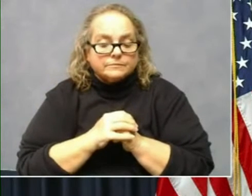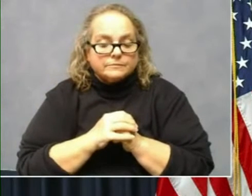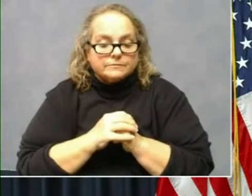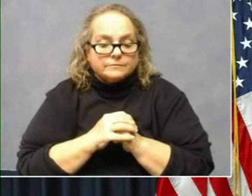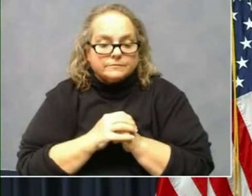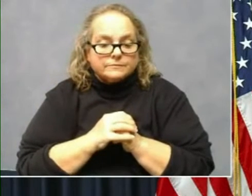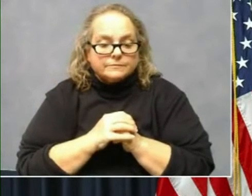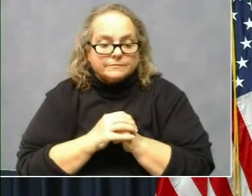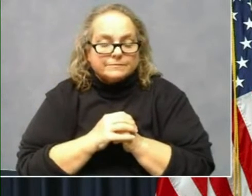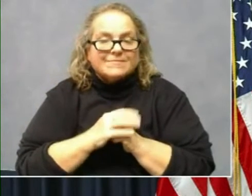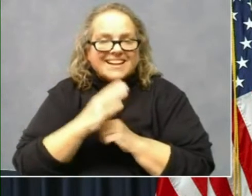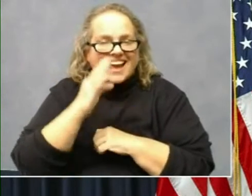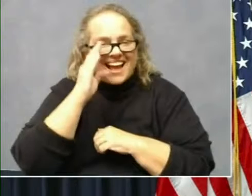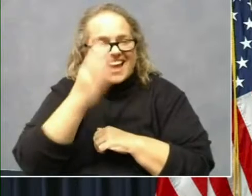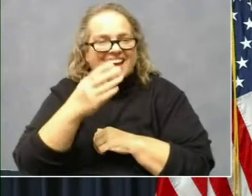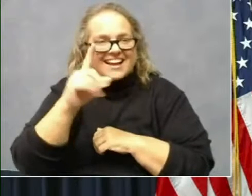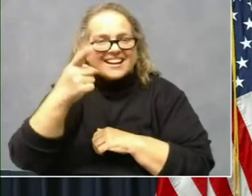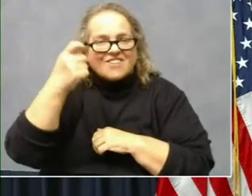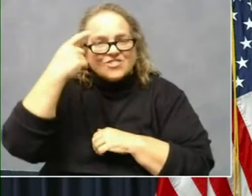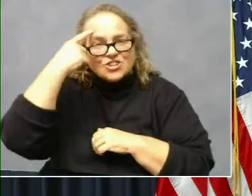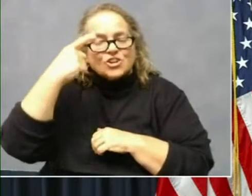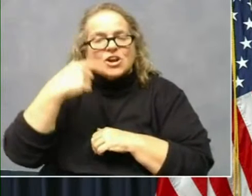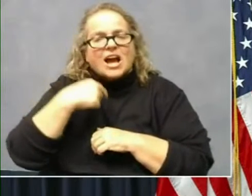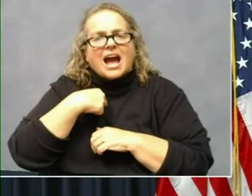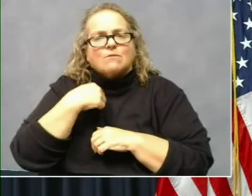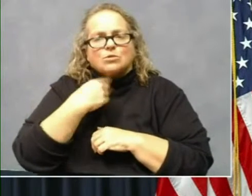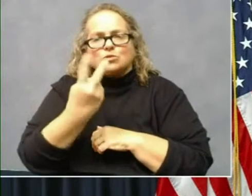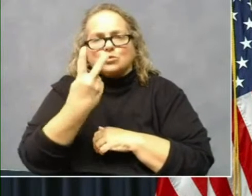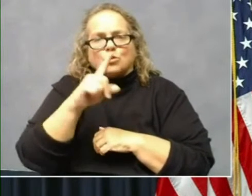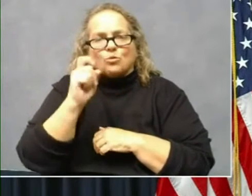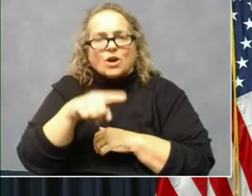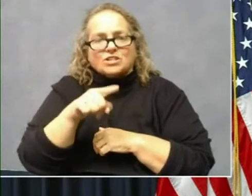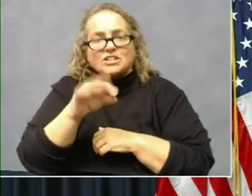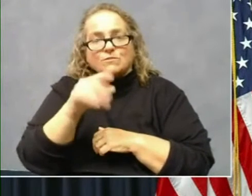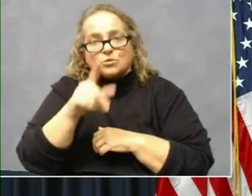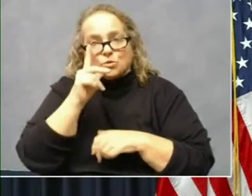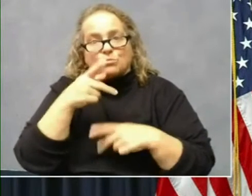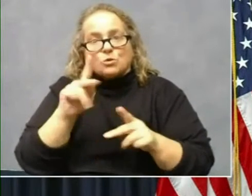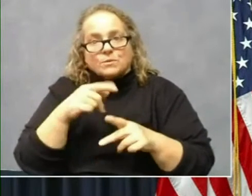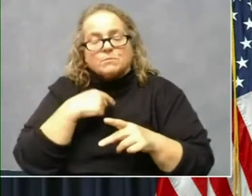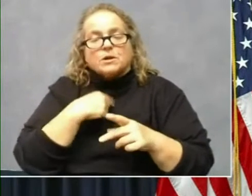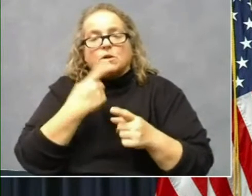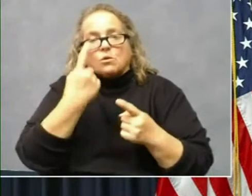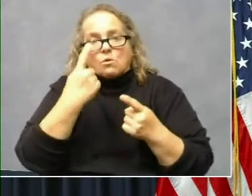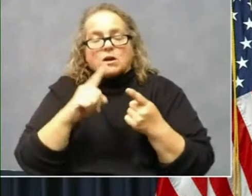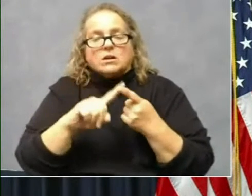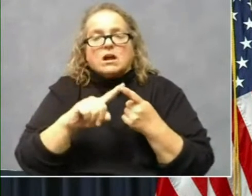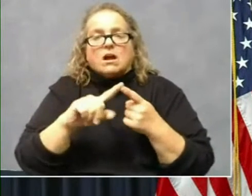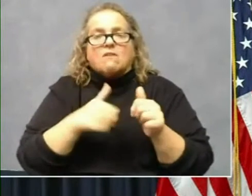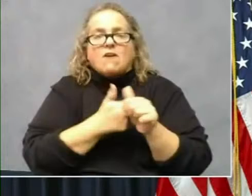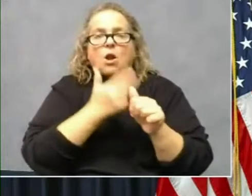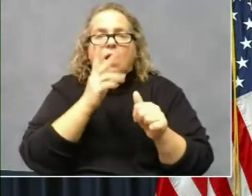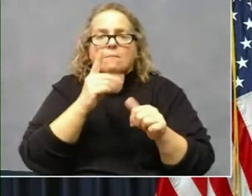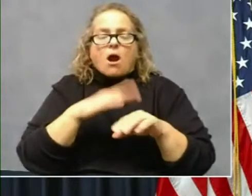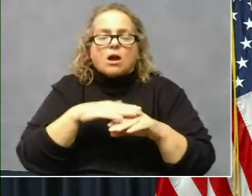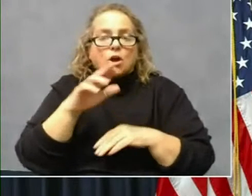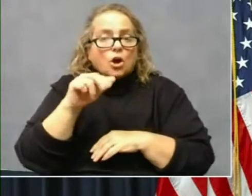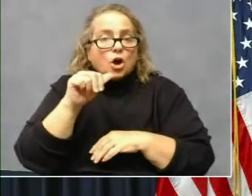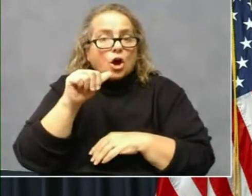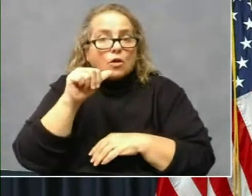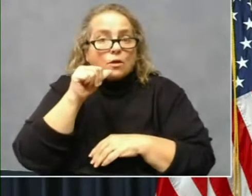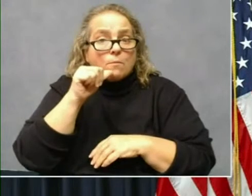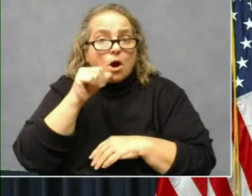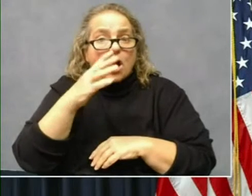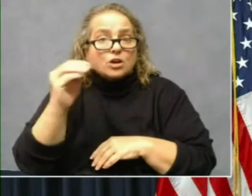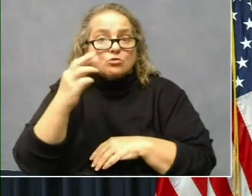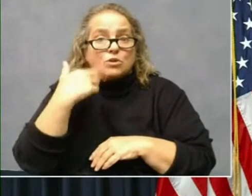Hi, Governor. So I actually have two questions, if you'll indulge me. One is following up on the bar and restaurant fund. I know you had